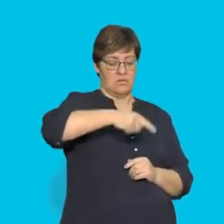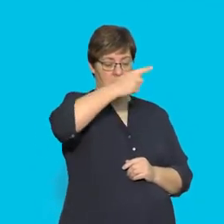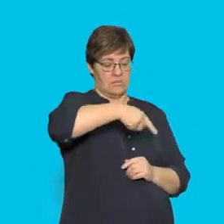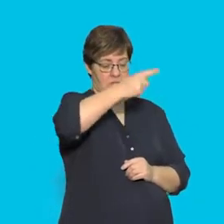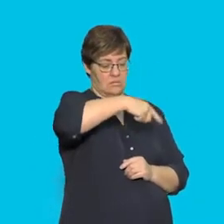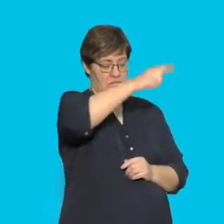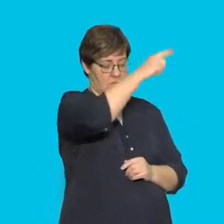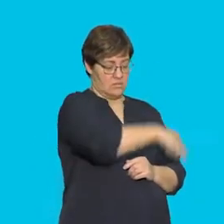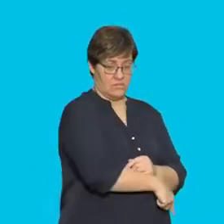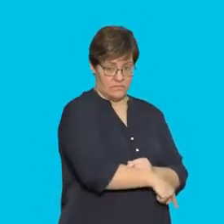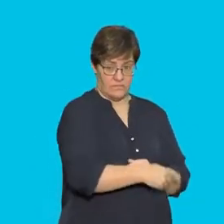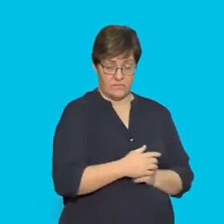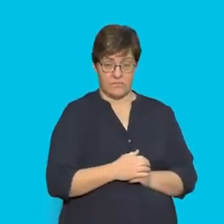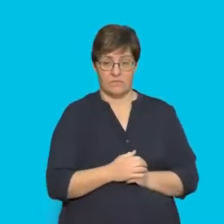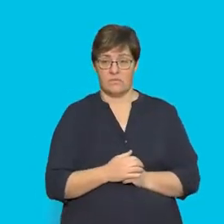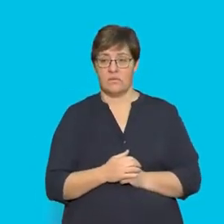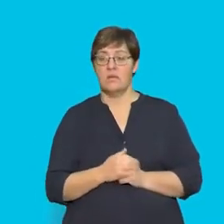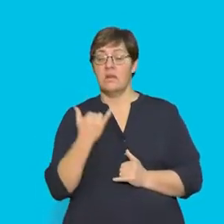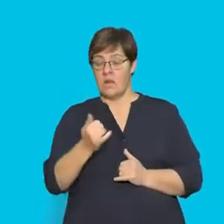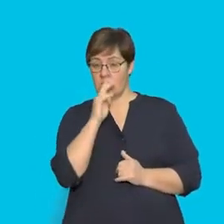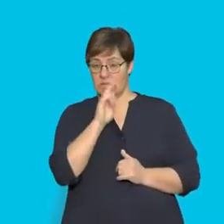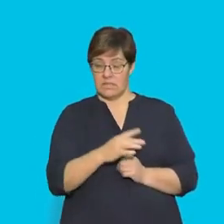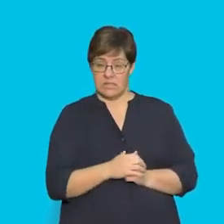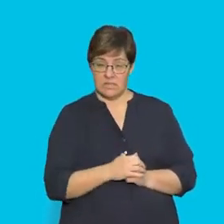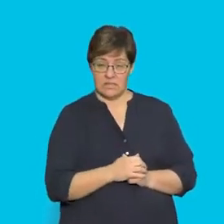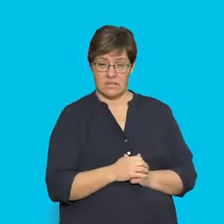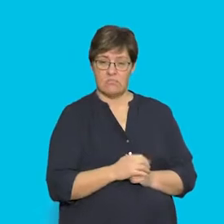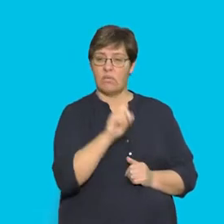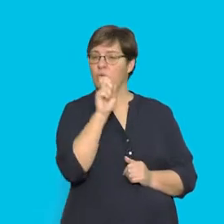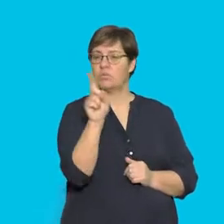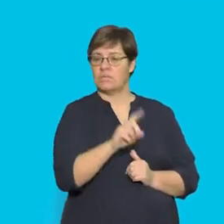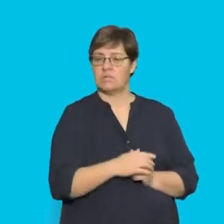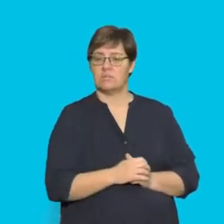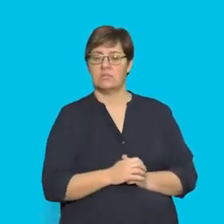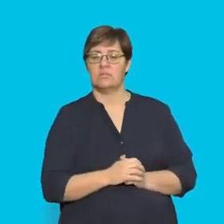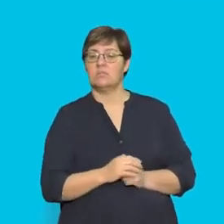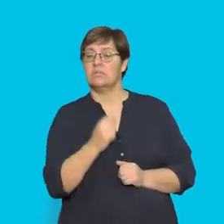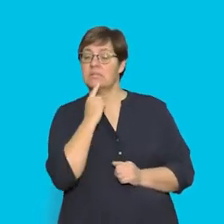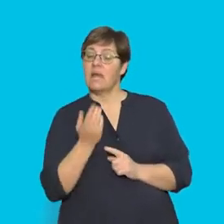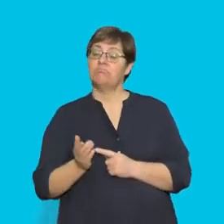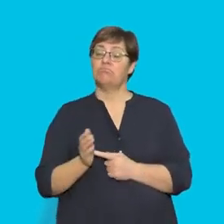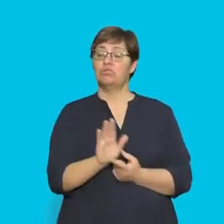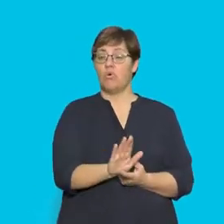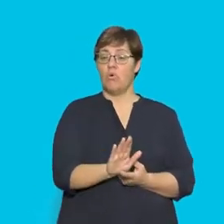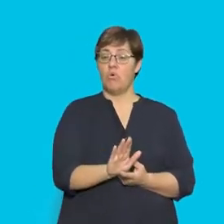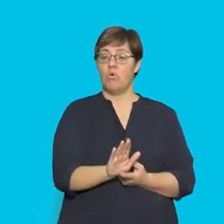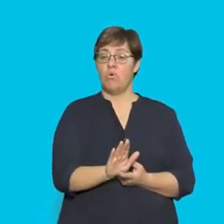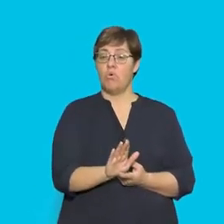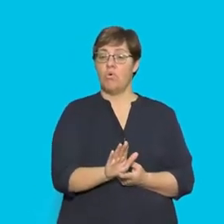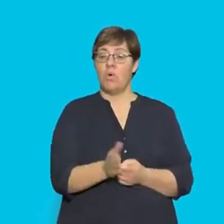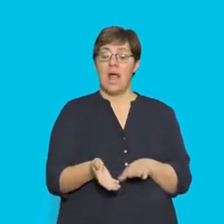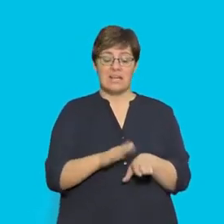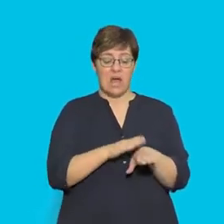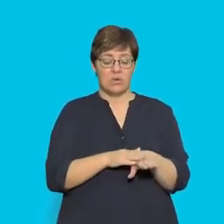and now we're going to see exactly what the questions are. So it says, indicate the direction of